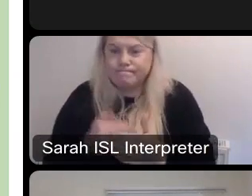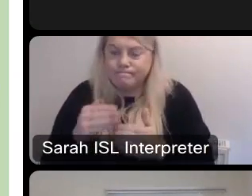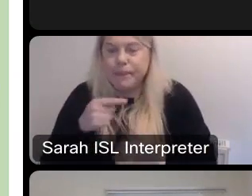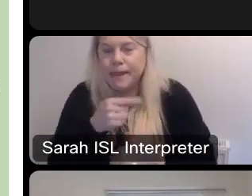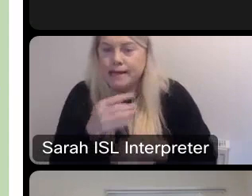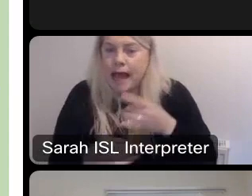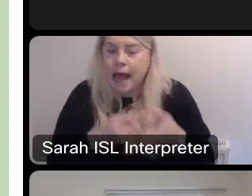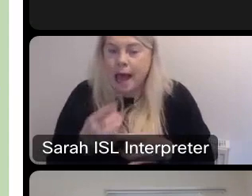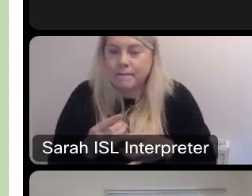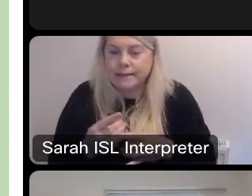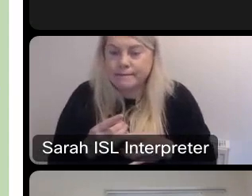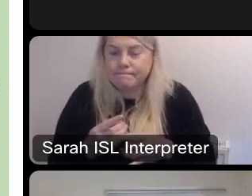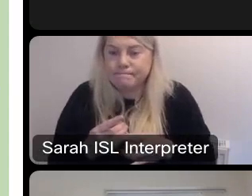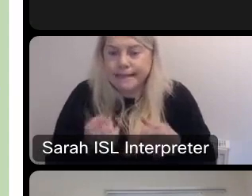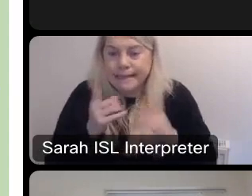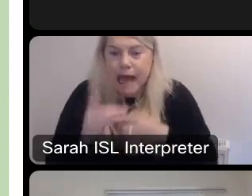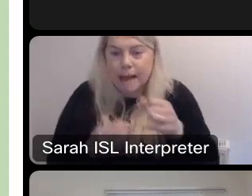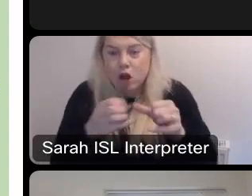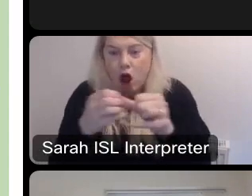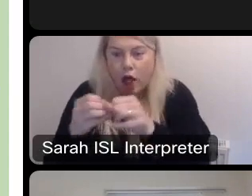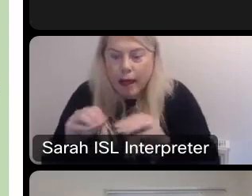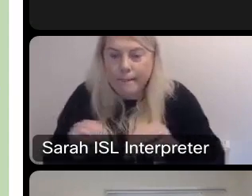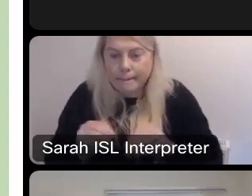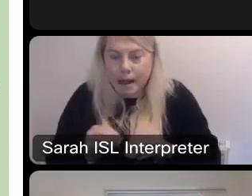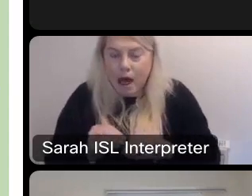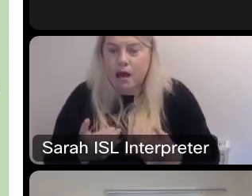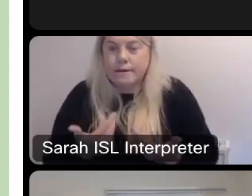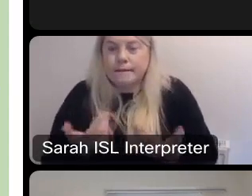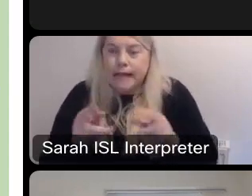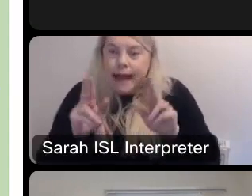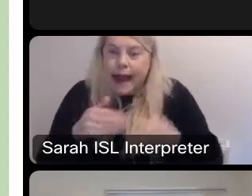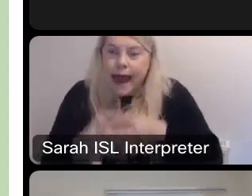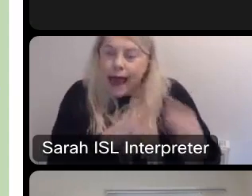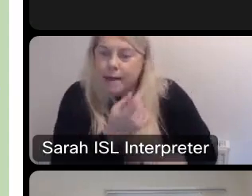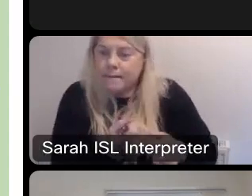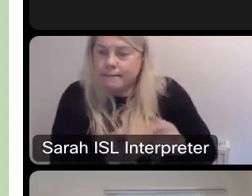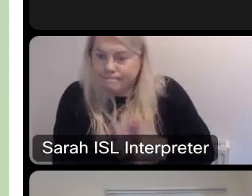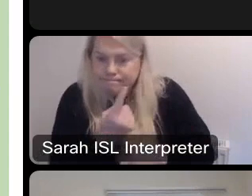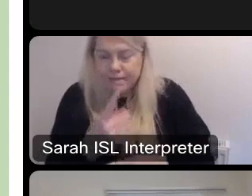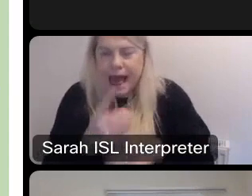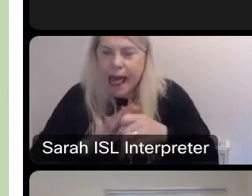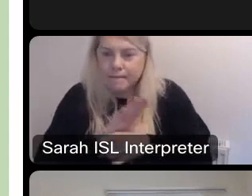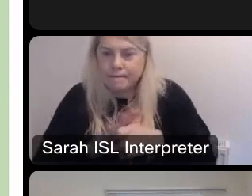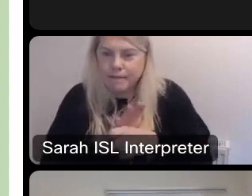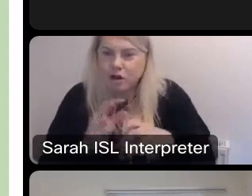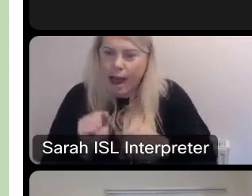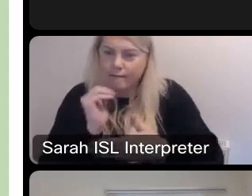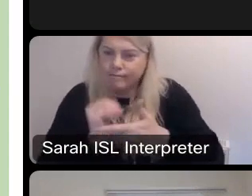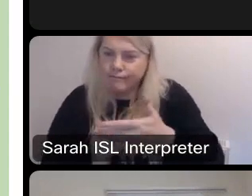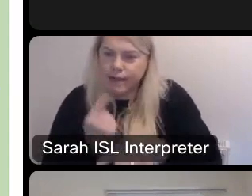and this happens to other people, and that this is something that can happen. So I think it's quite helpful in that